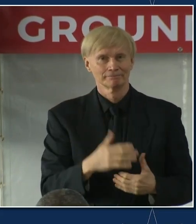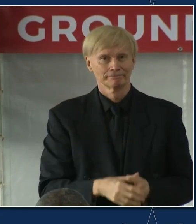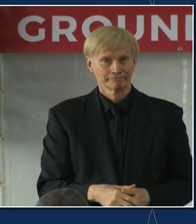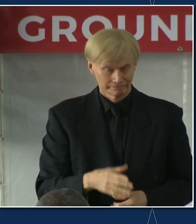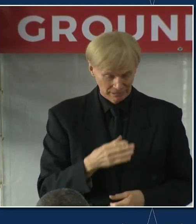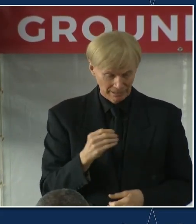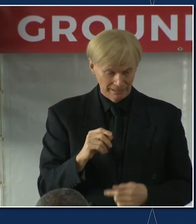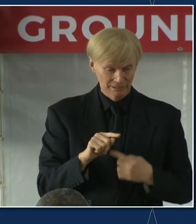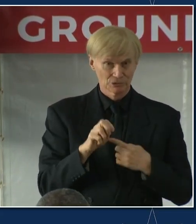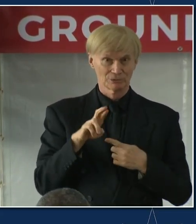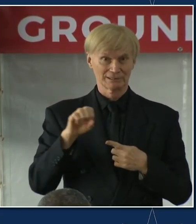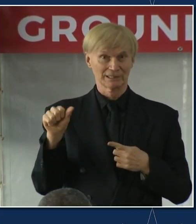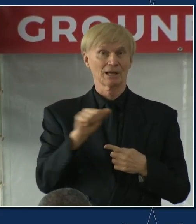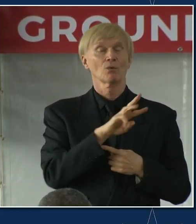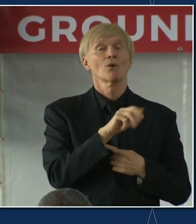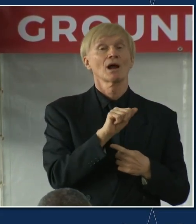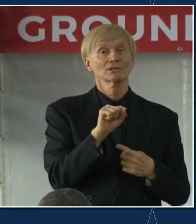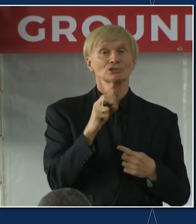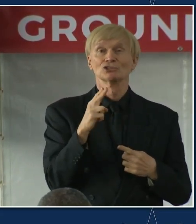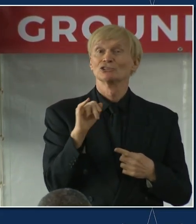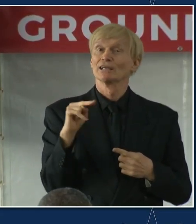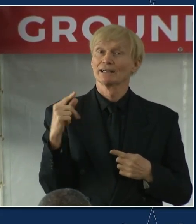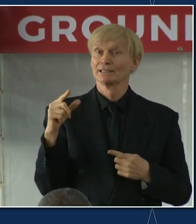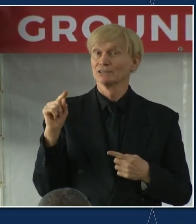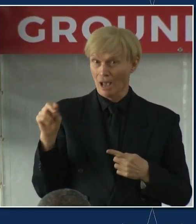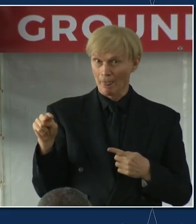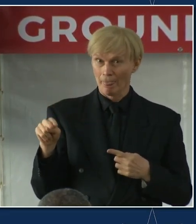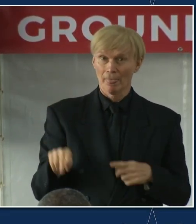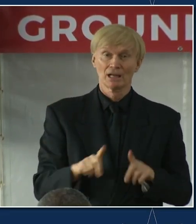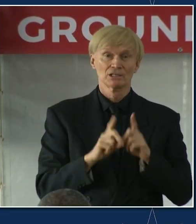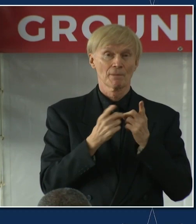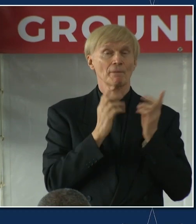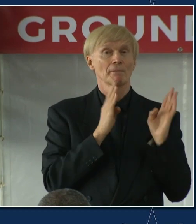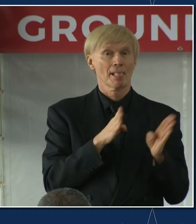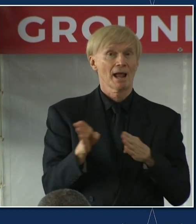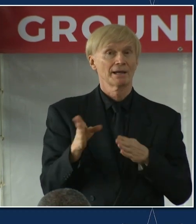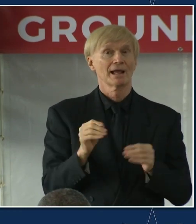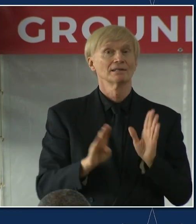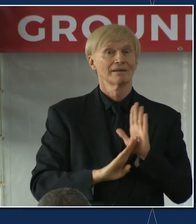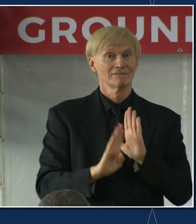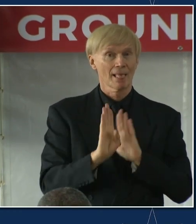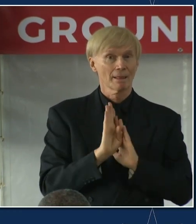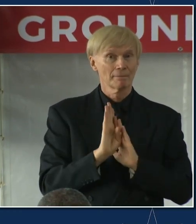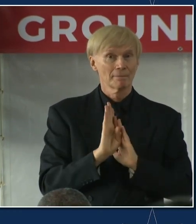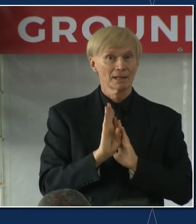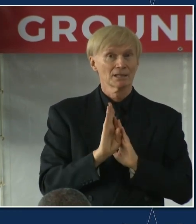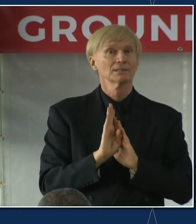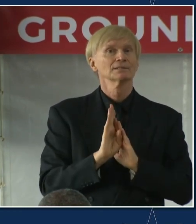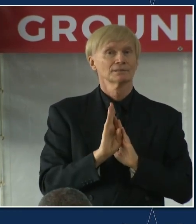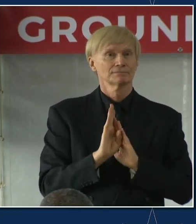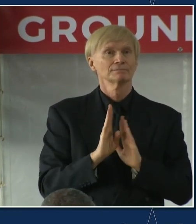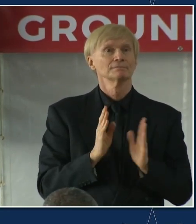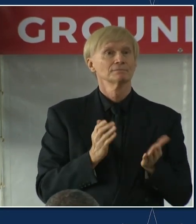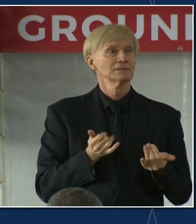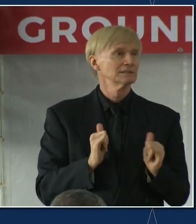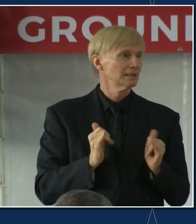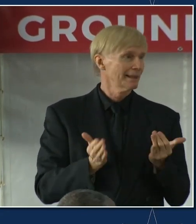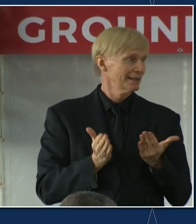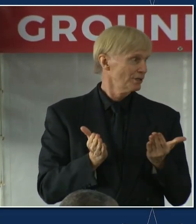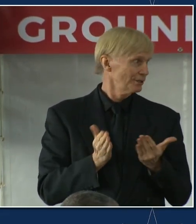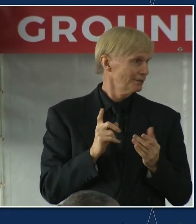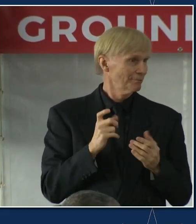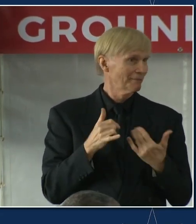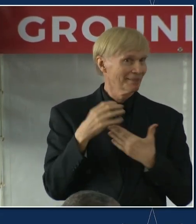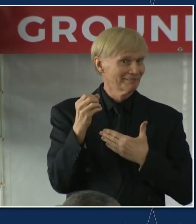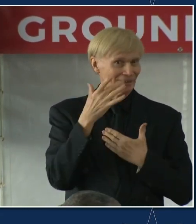To Lisa Washington, in the Department of Planning and Development, She better still be here because I told her don't leave